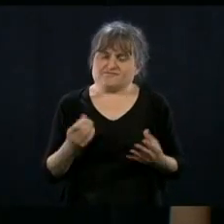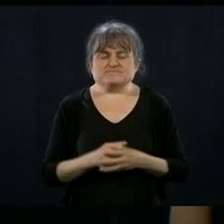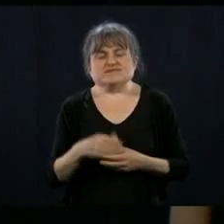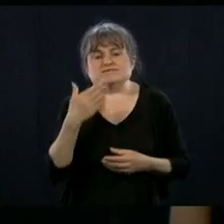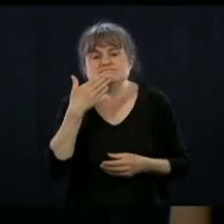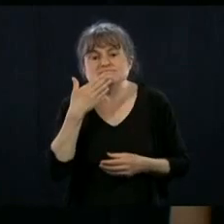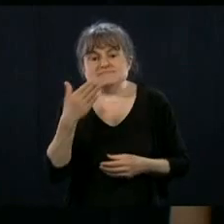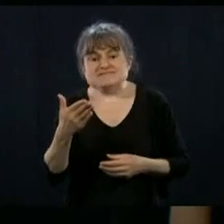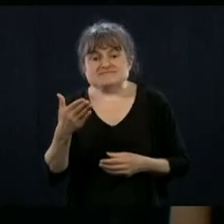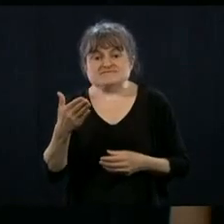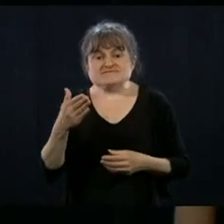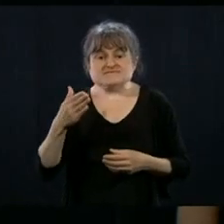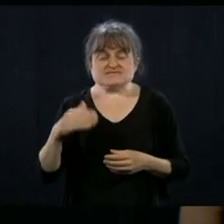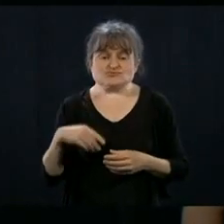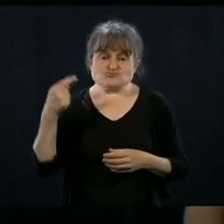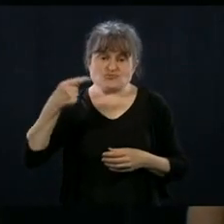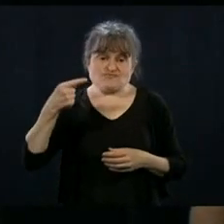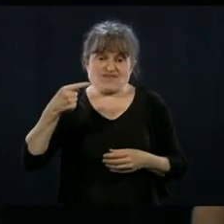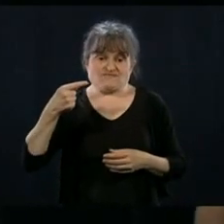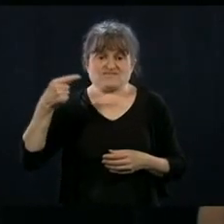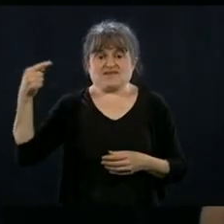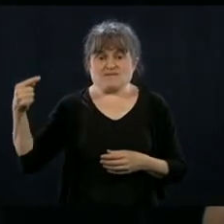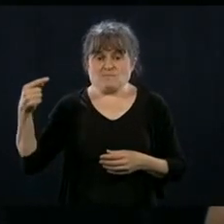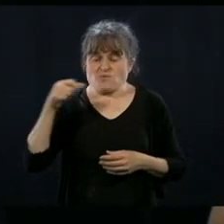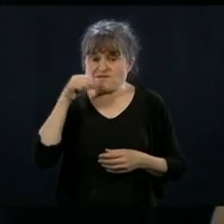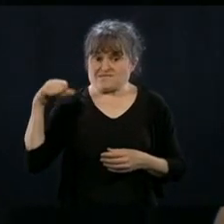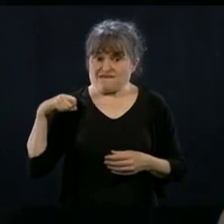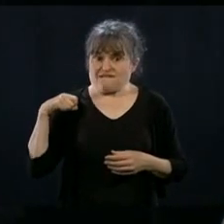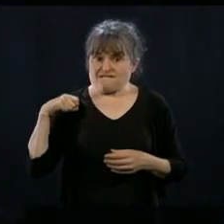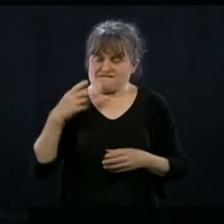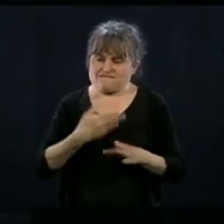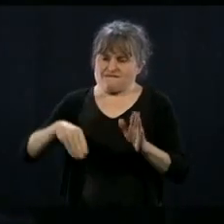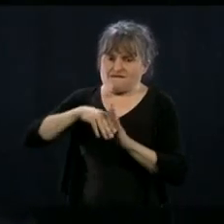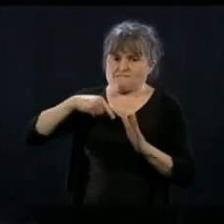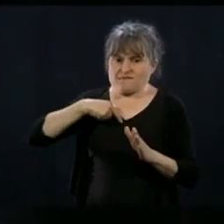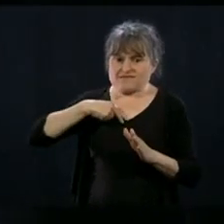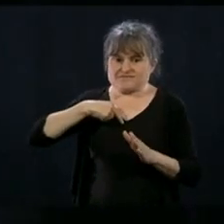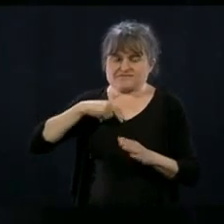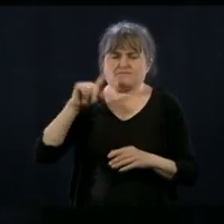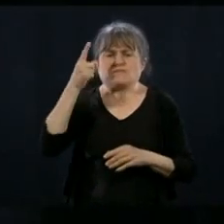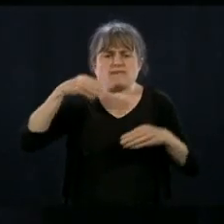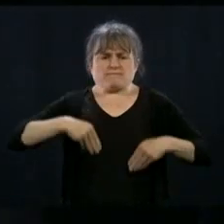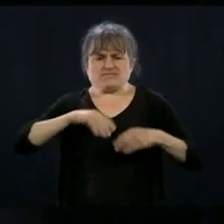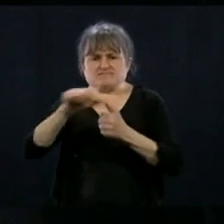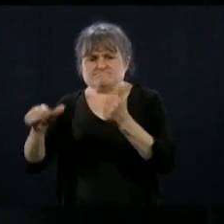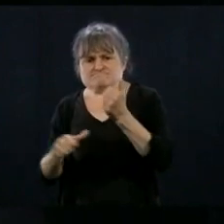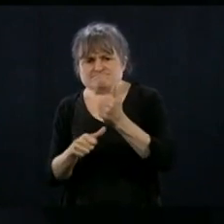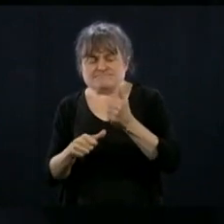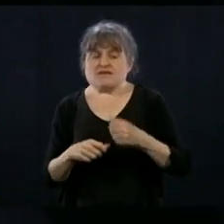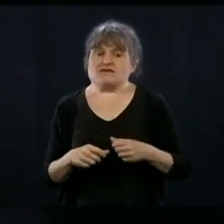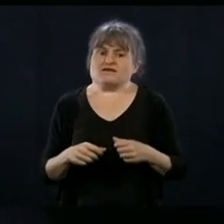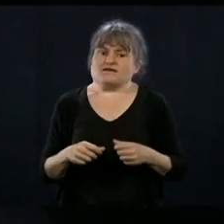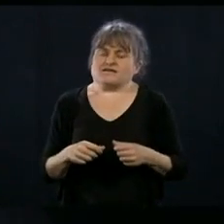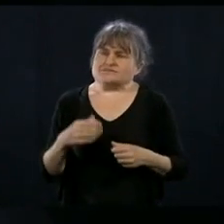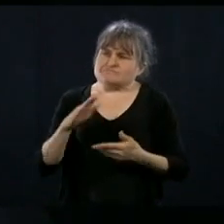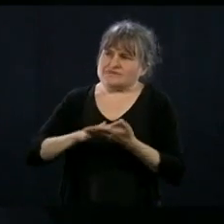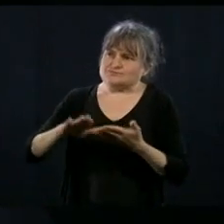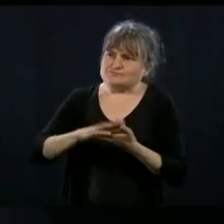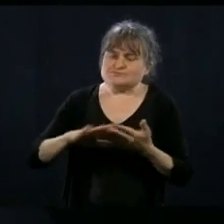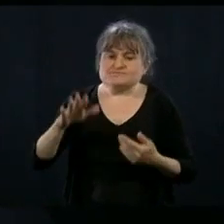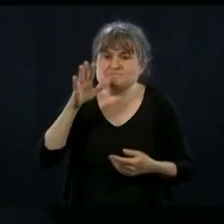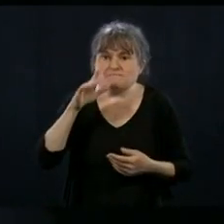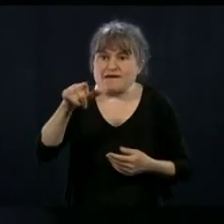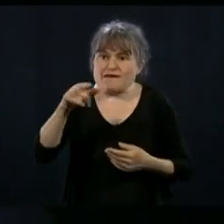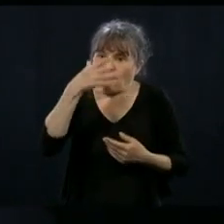wish to thank the Deputy Premier, Geneviève, who replaced me yesterday. I apologize with my mother. I